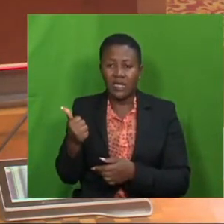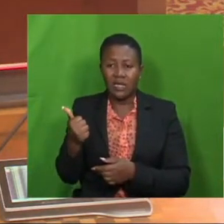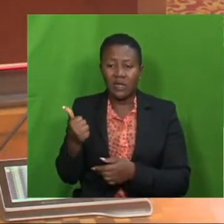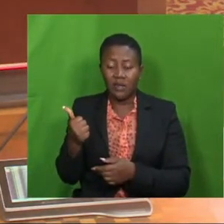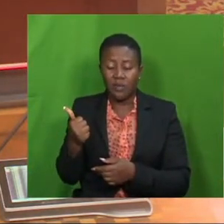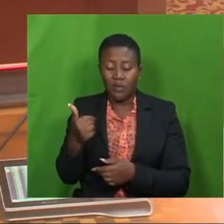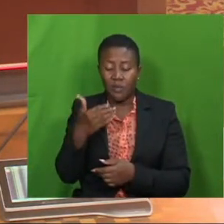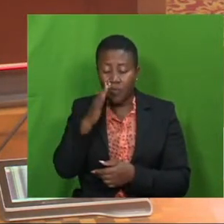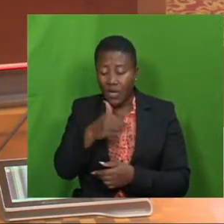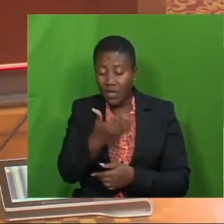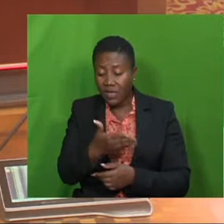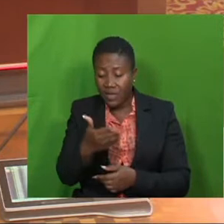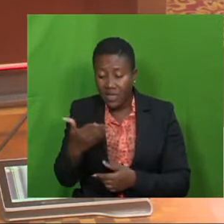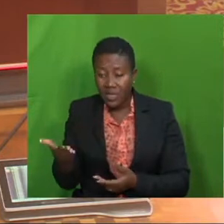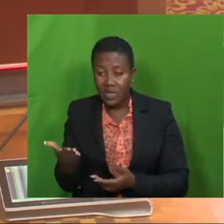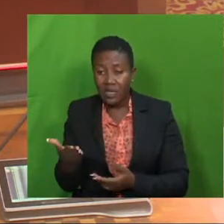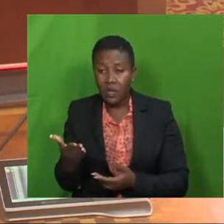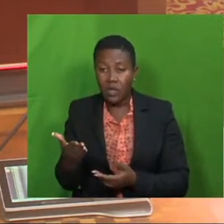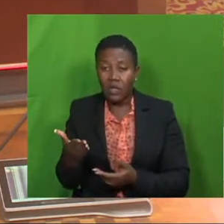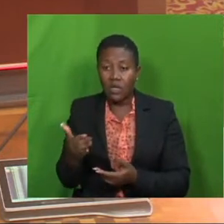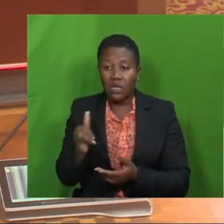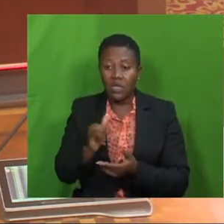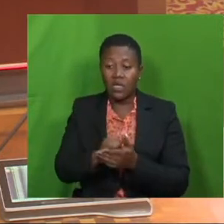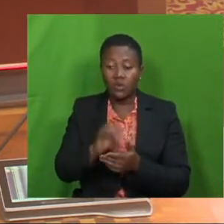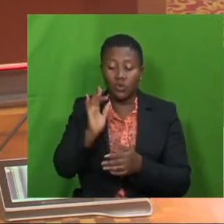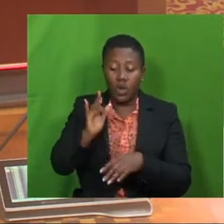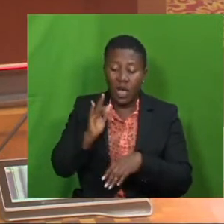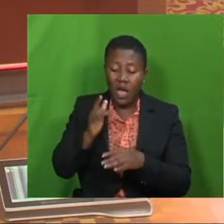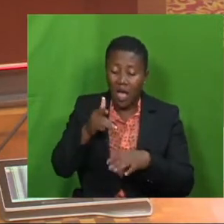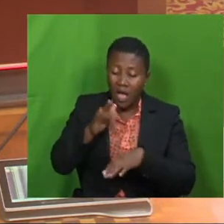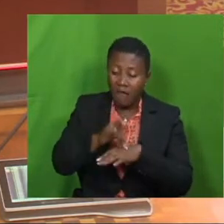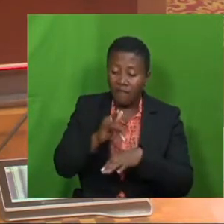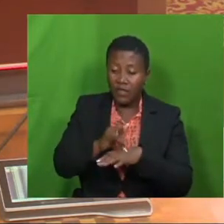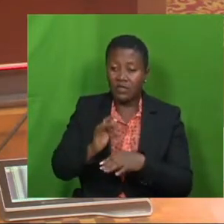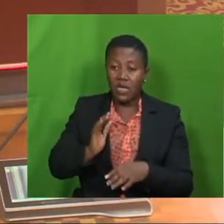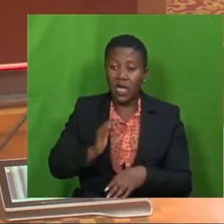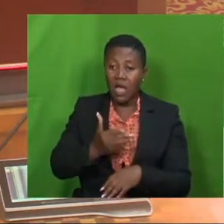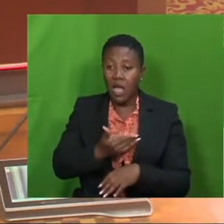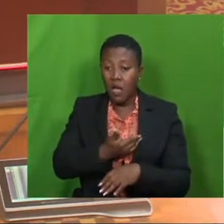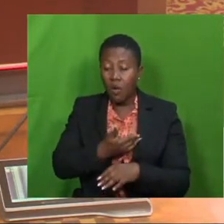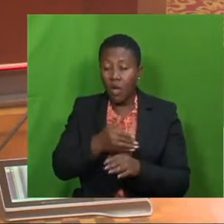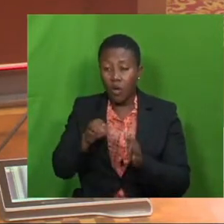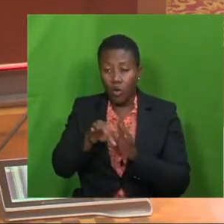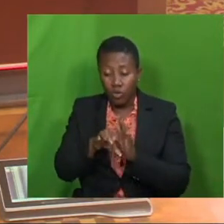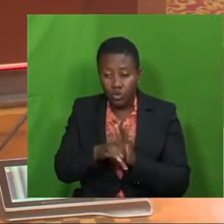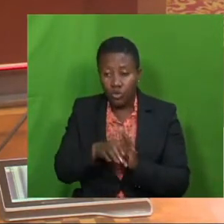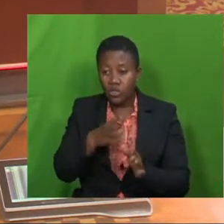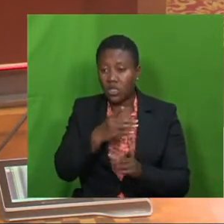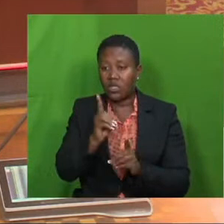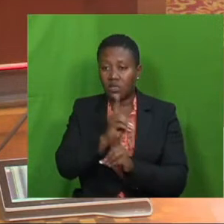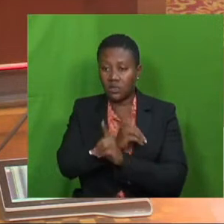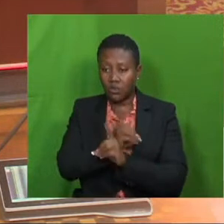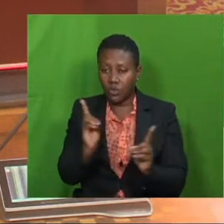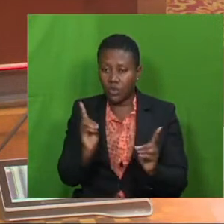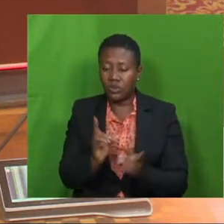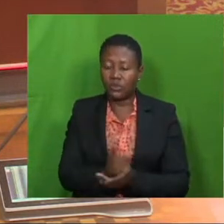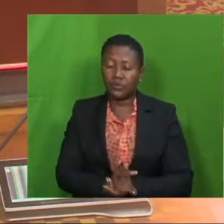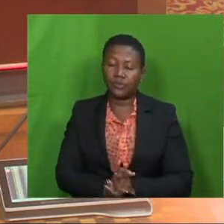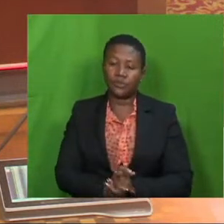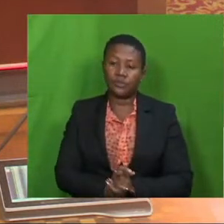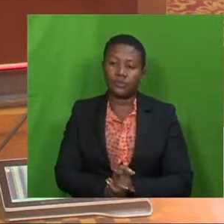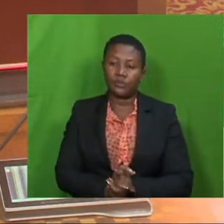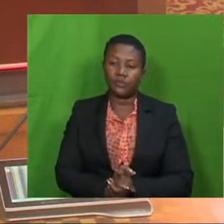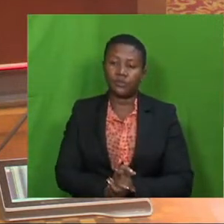were, terminate our otherwise flourishing democracy. Mr.